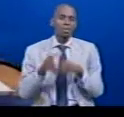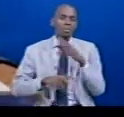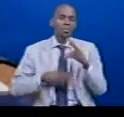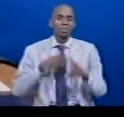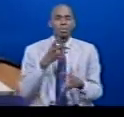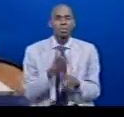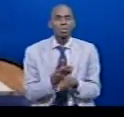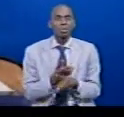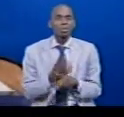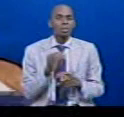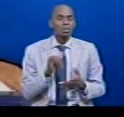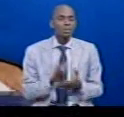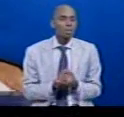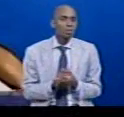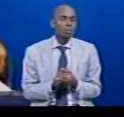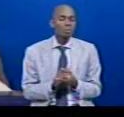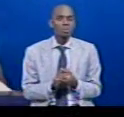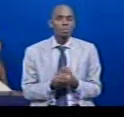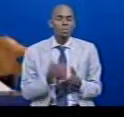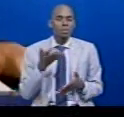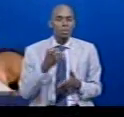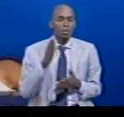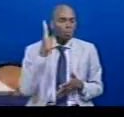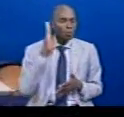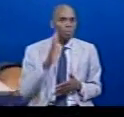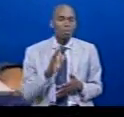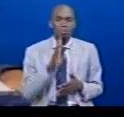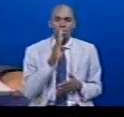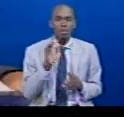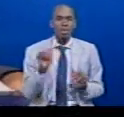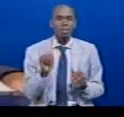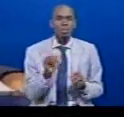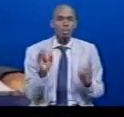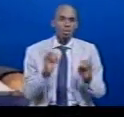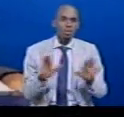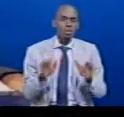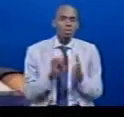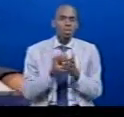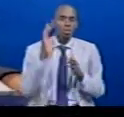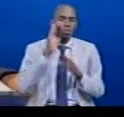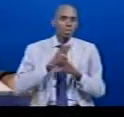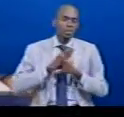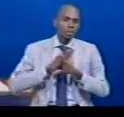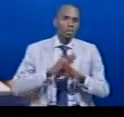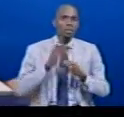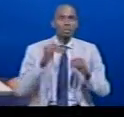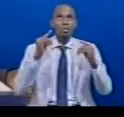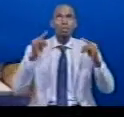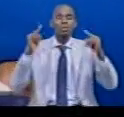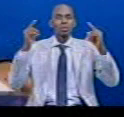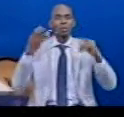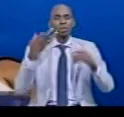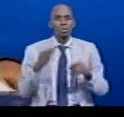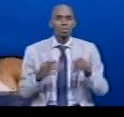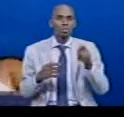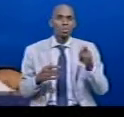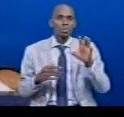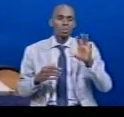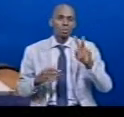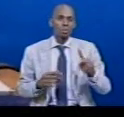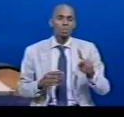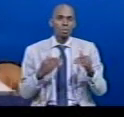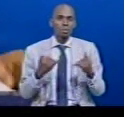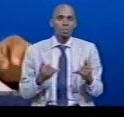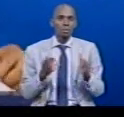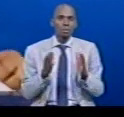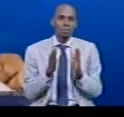nothing that will hinder or impede the success of GCK. Let's open our mouth and pray